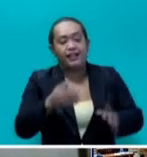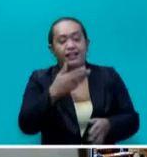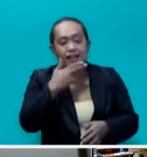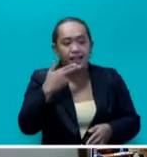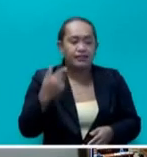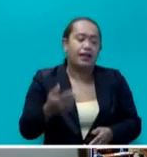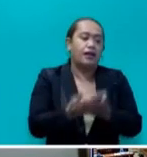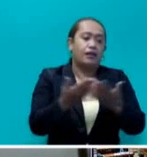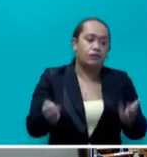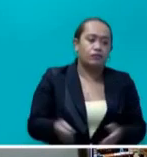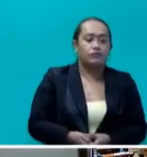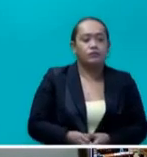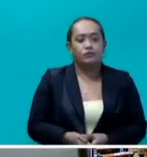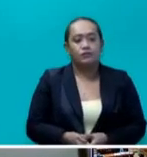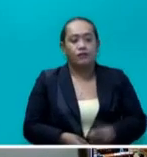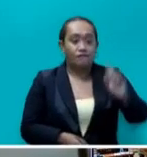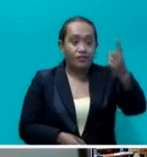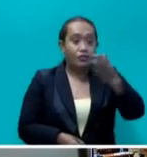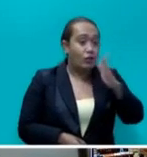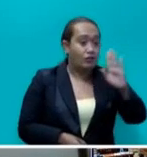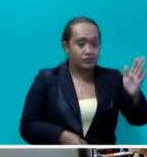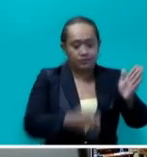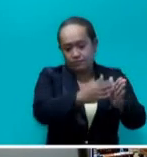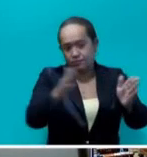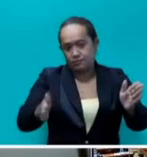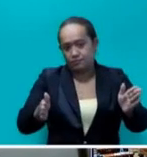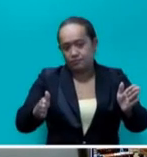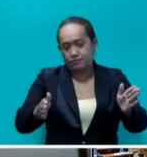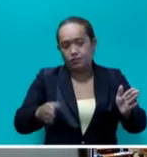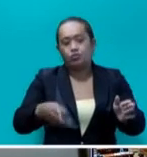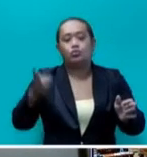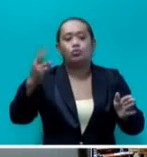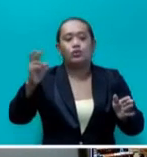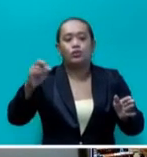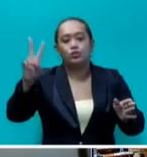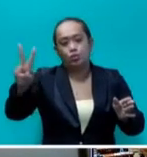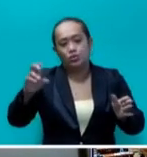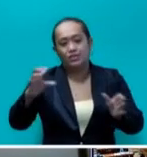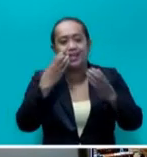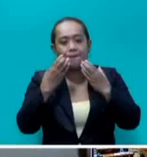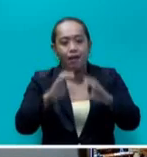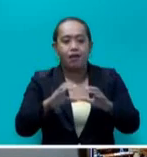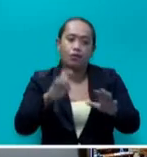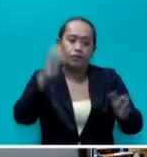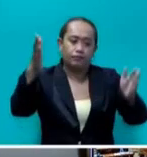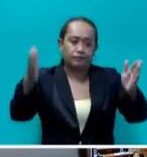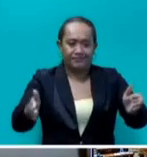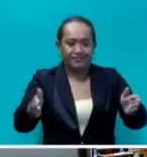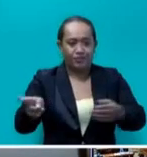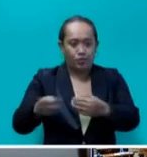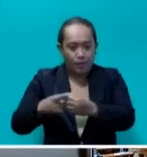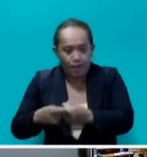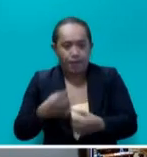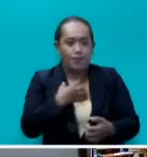import excise from 1 August 2021 to 31 December 2022. And 15, reduction of